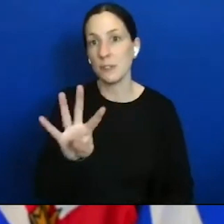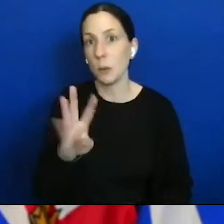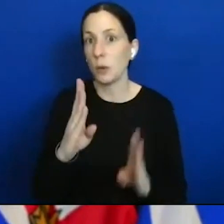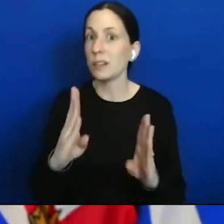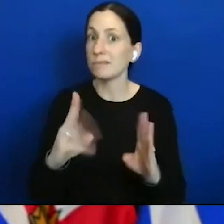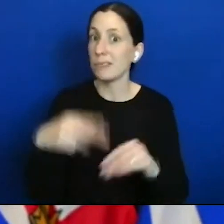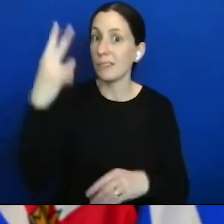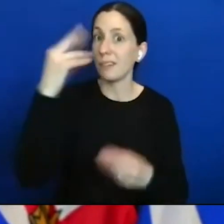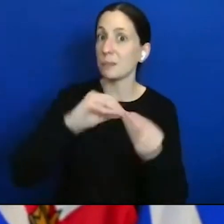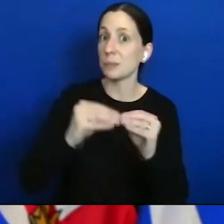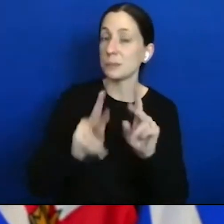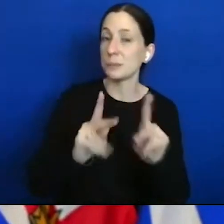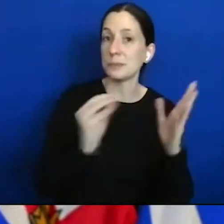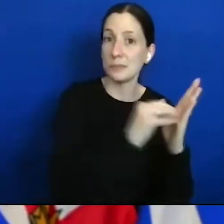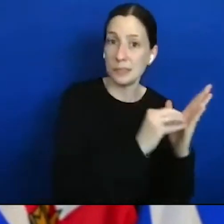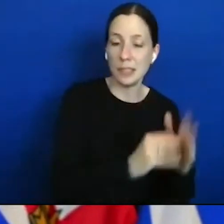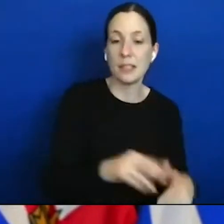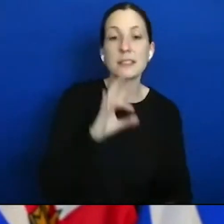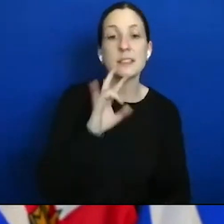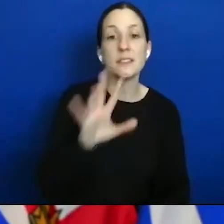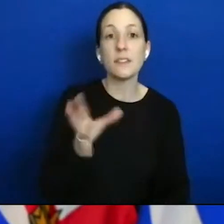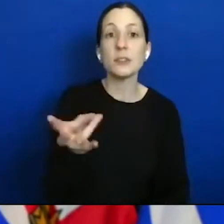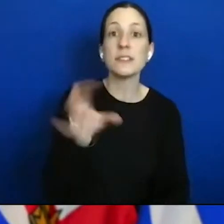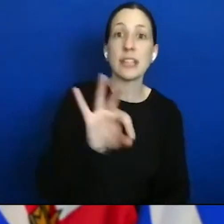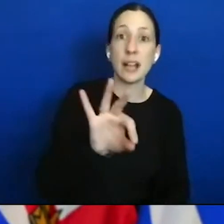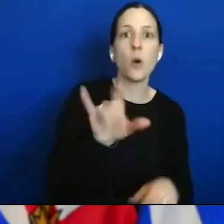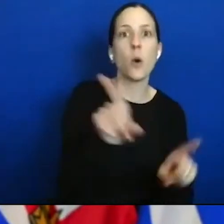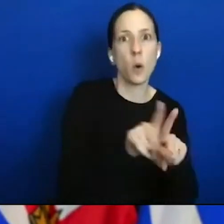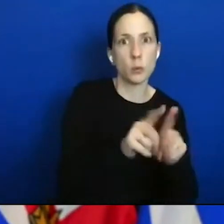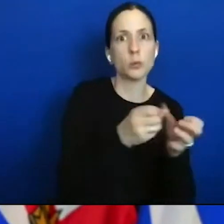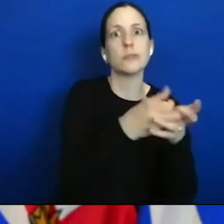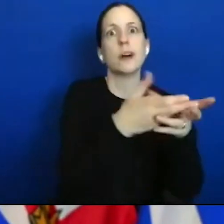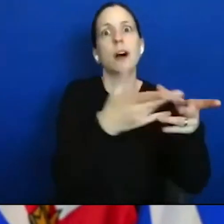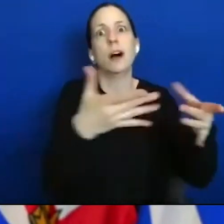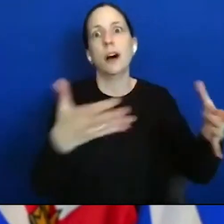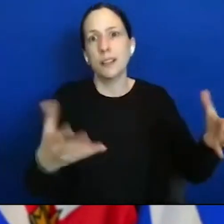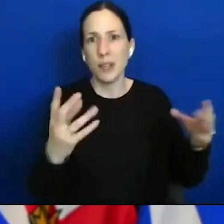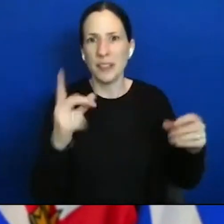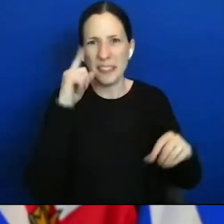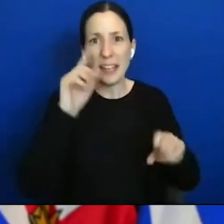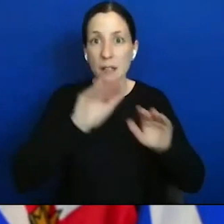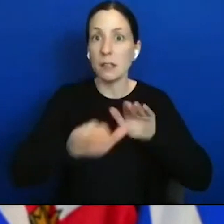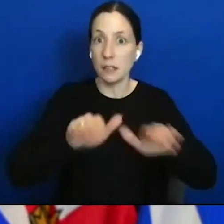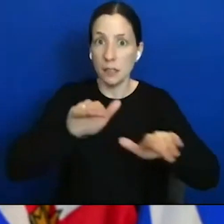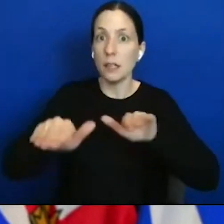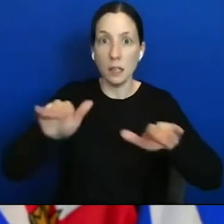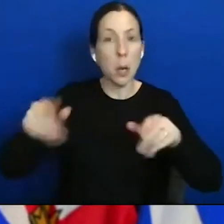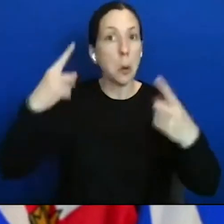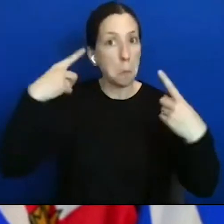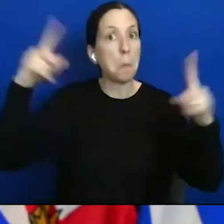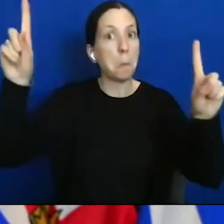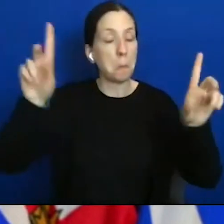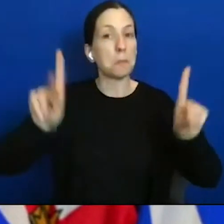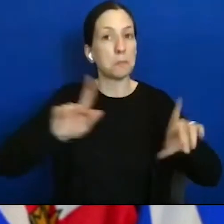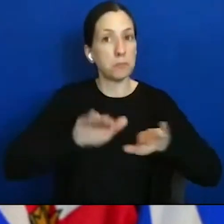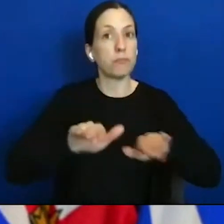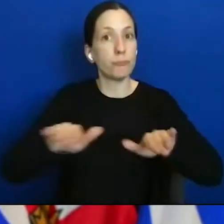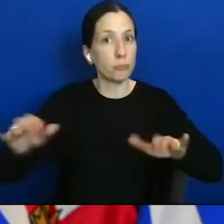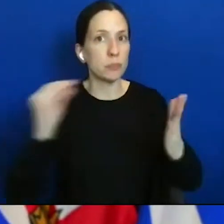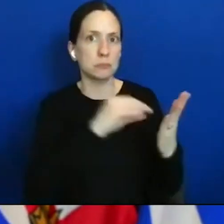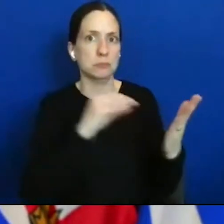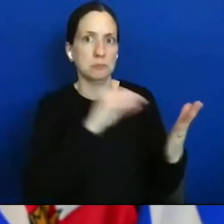74. 75 to 79 is growing as well. So I think people are getting the message, and in fact a